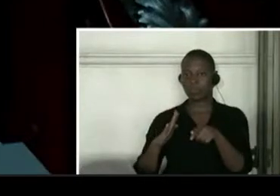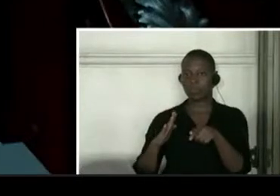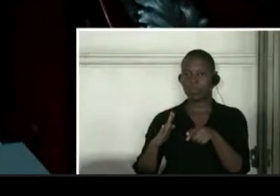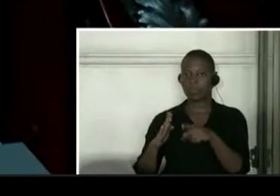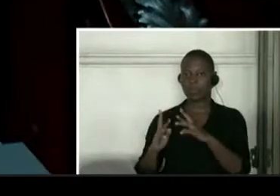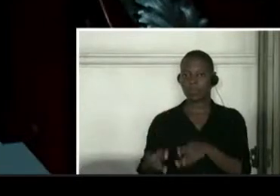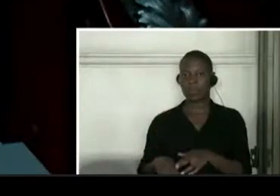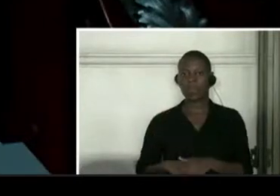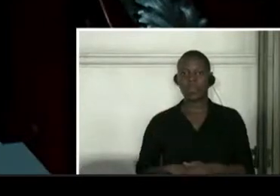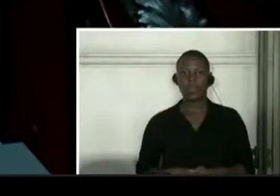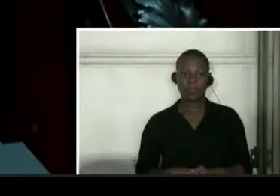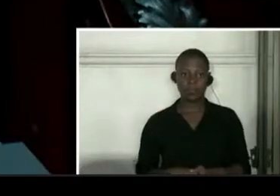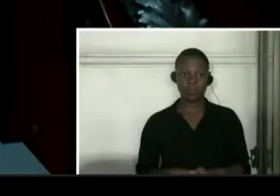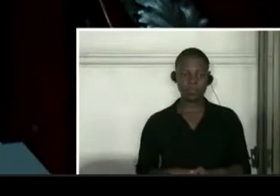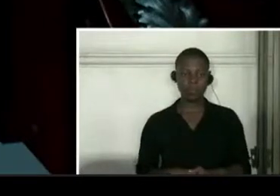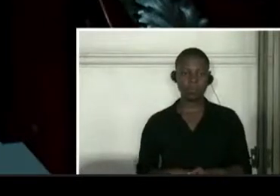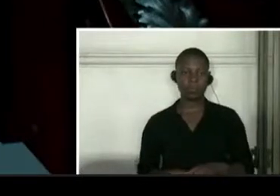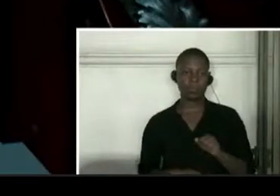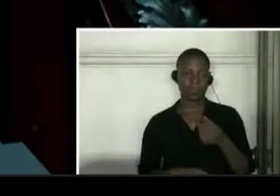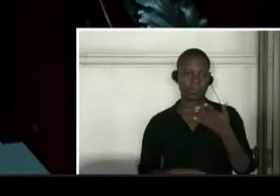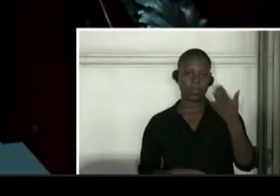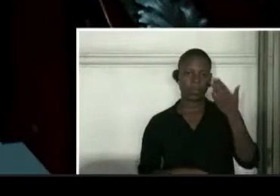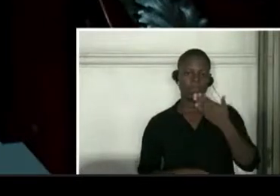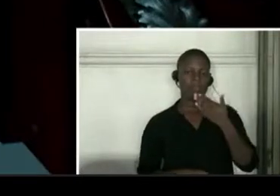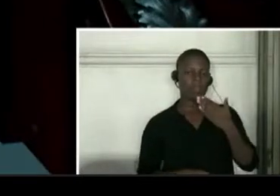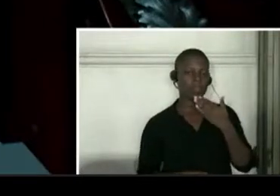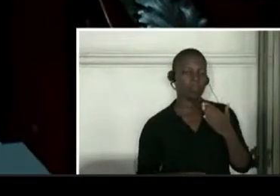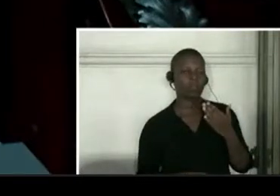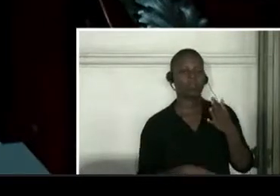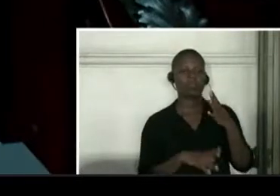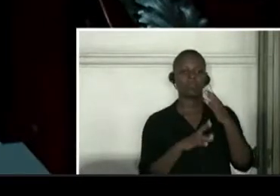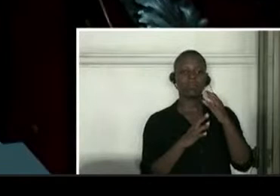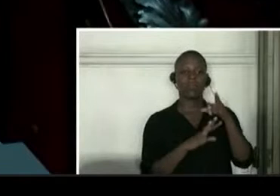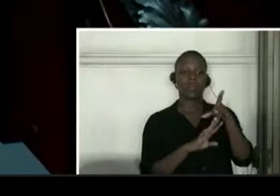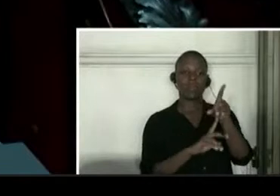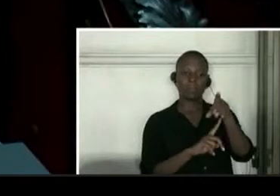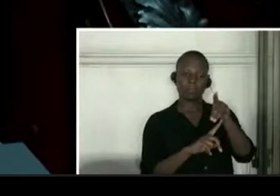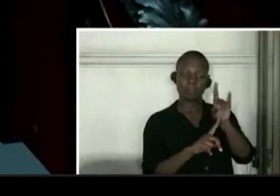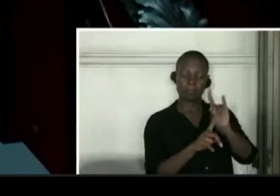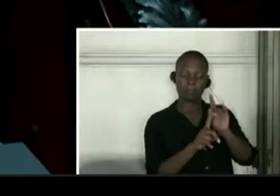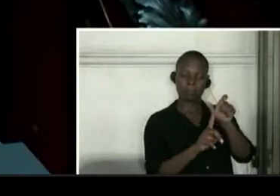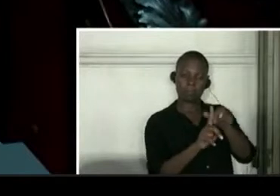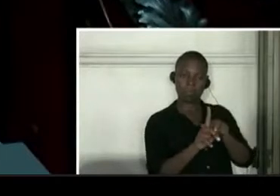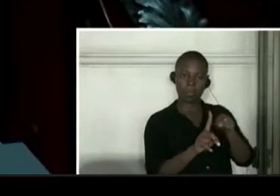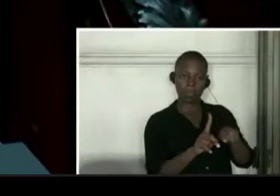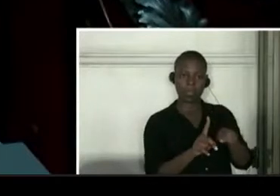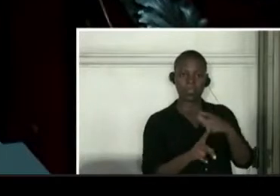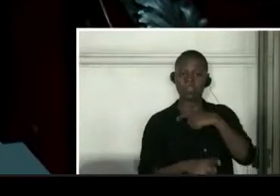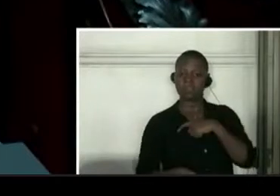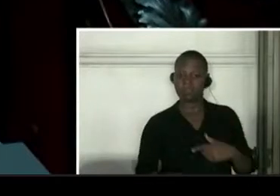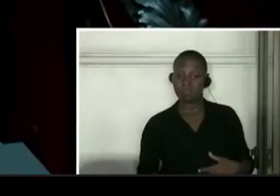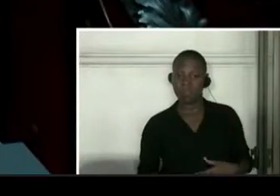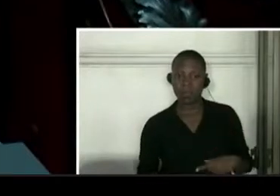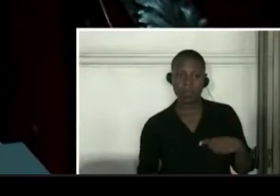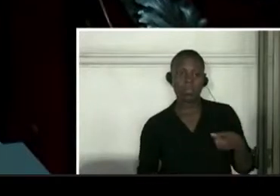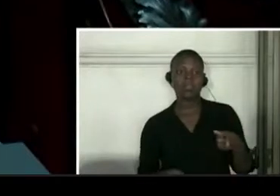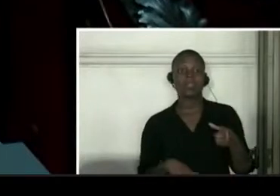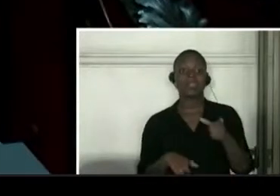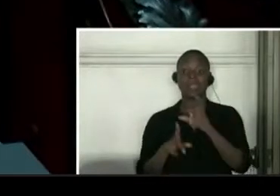Honorable Members, the Premier, his executive committee.